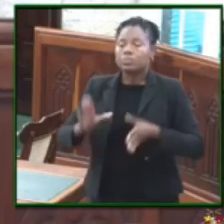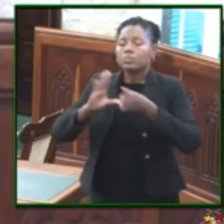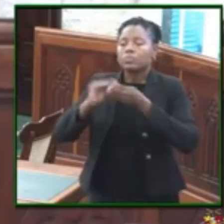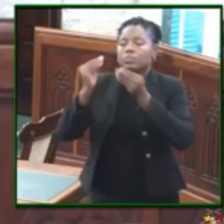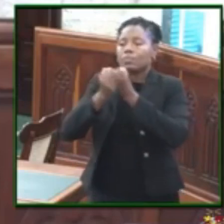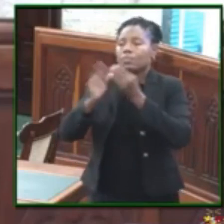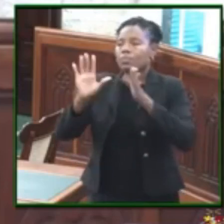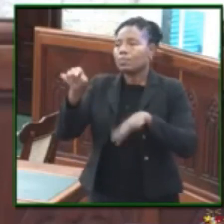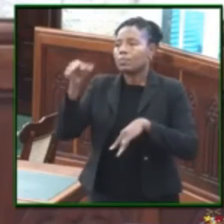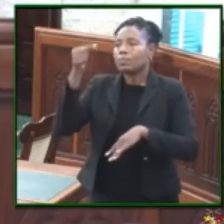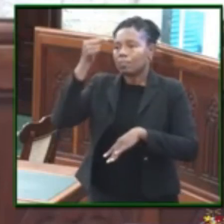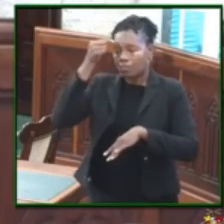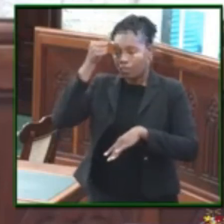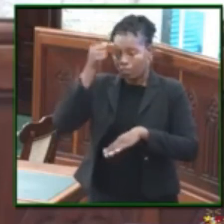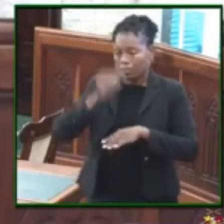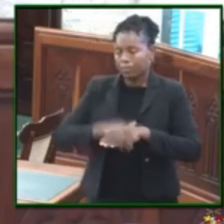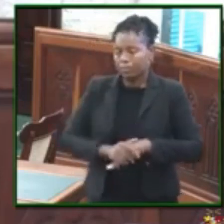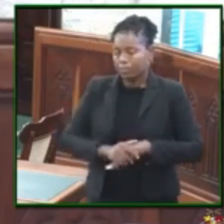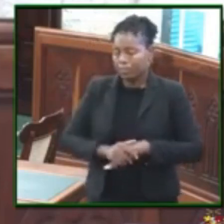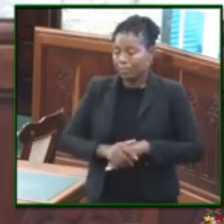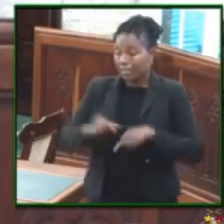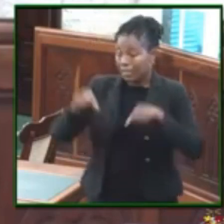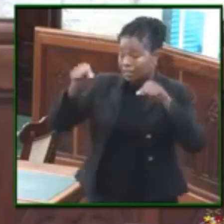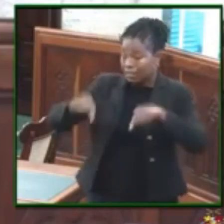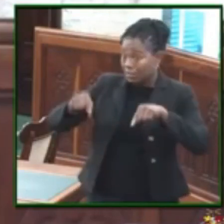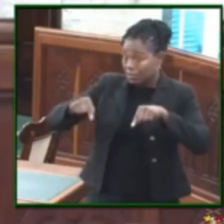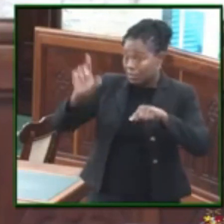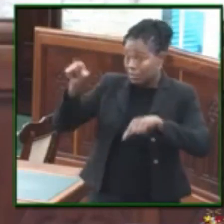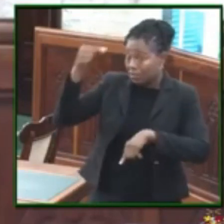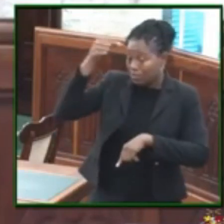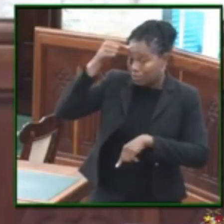this government that this government,